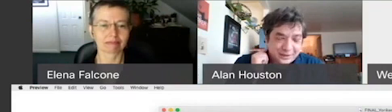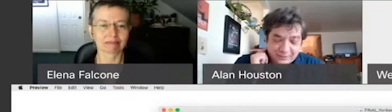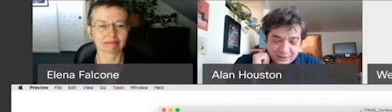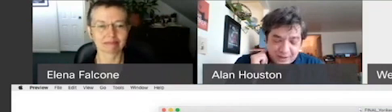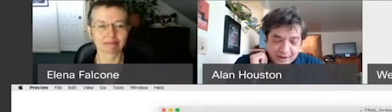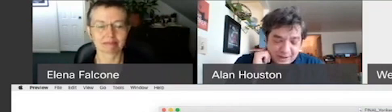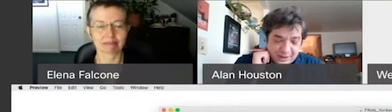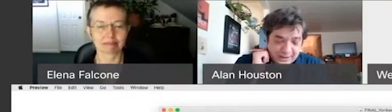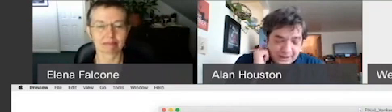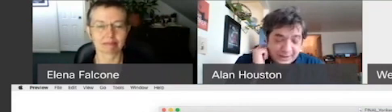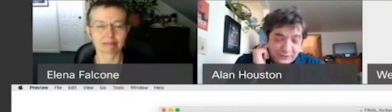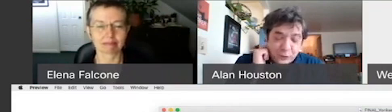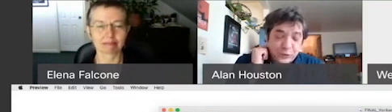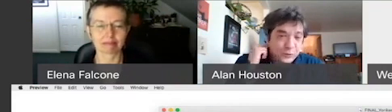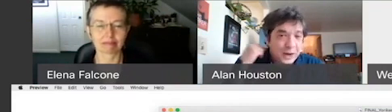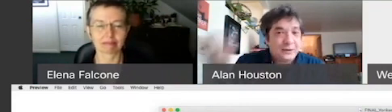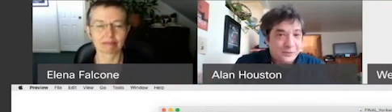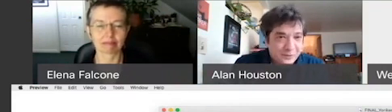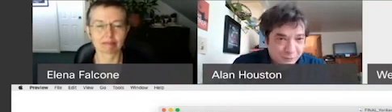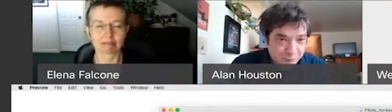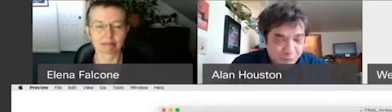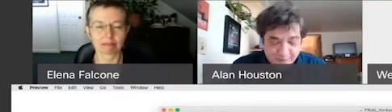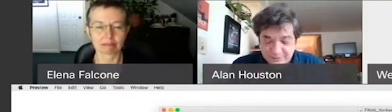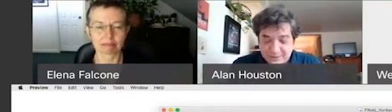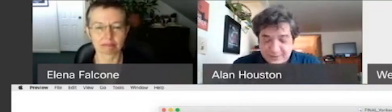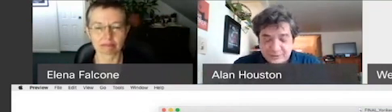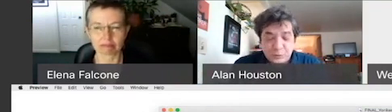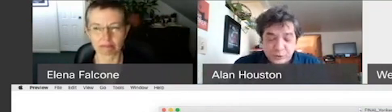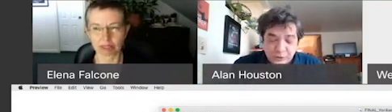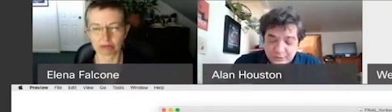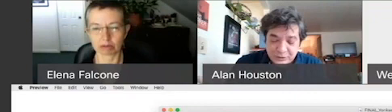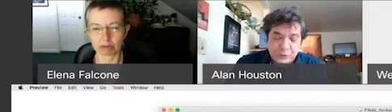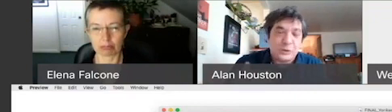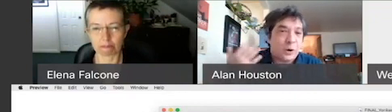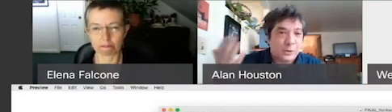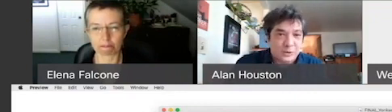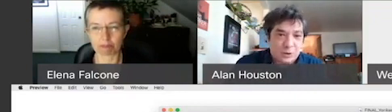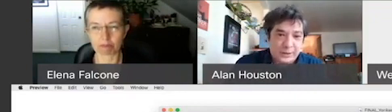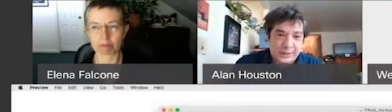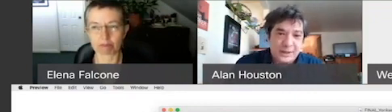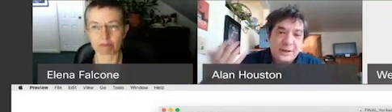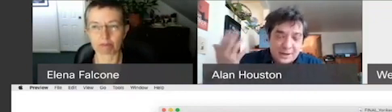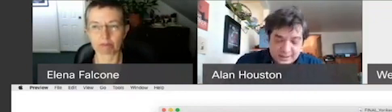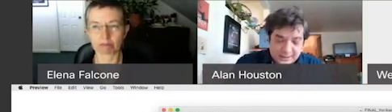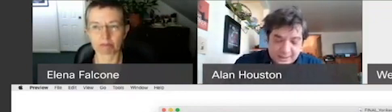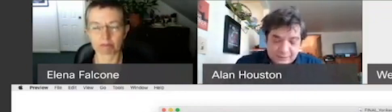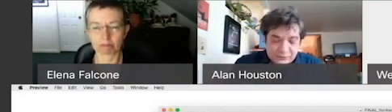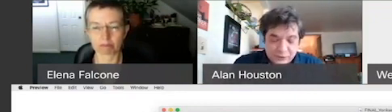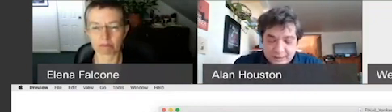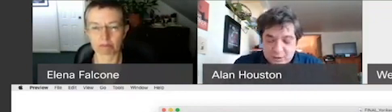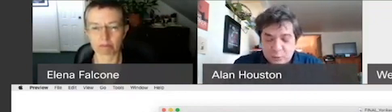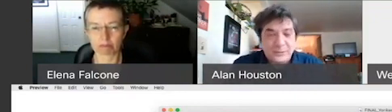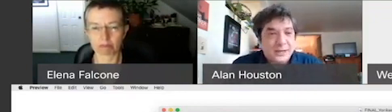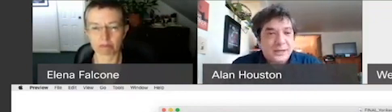o'clock. And if you do not feel comfortable with Zoom or using Zoom, you can always call in. Again, if you check our